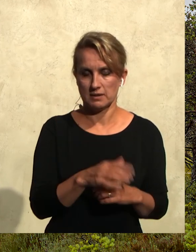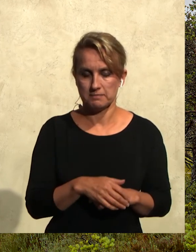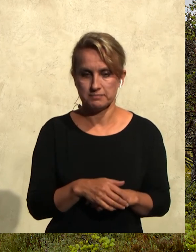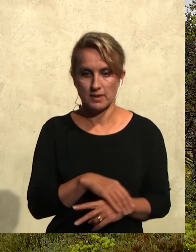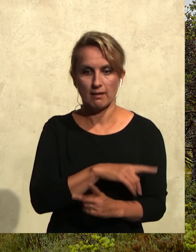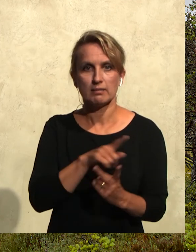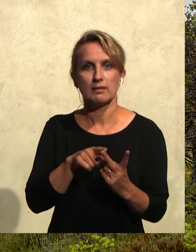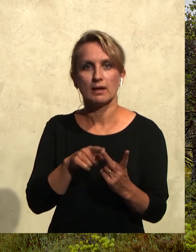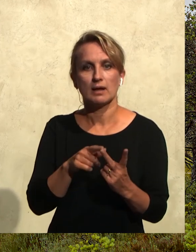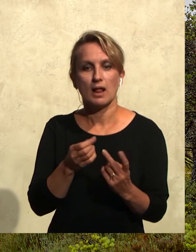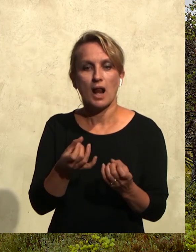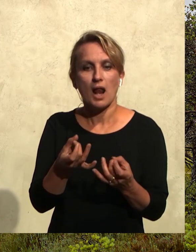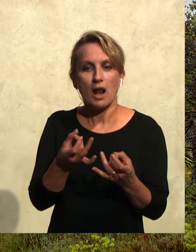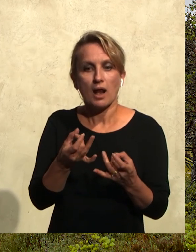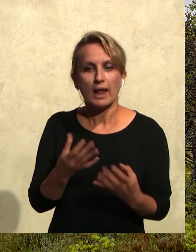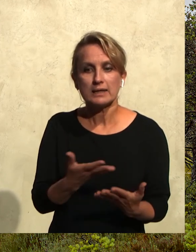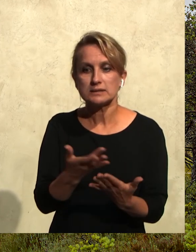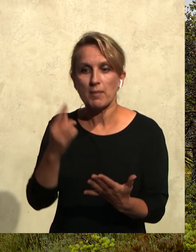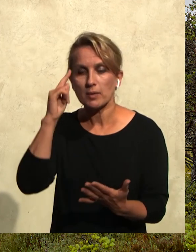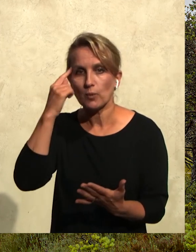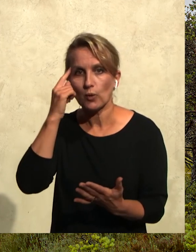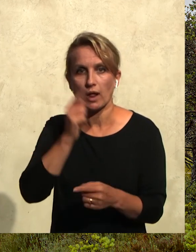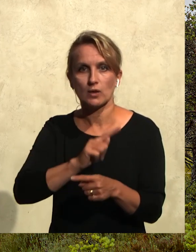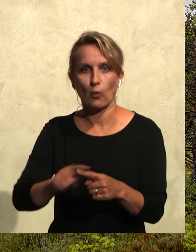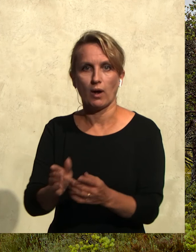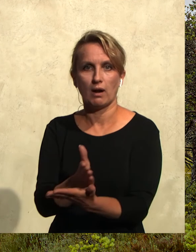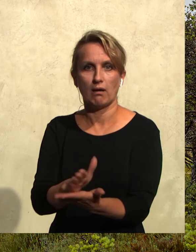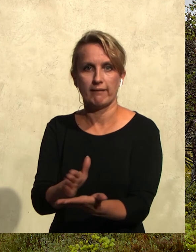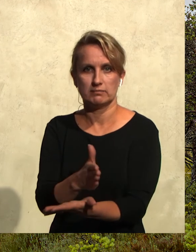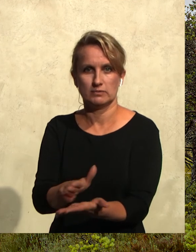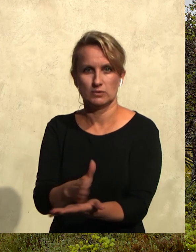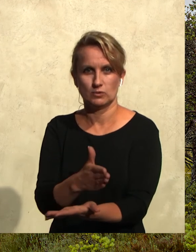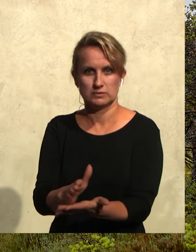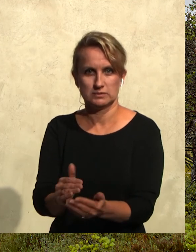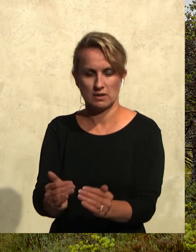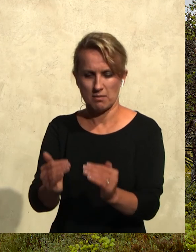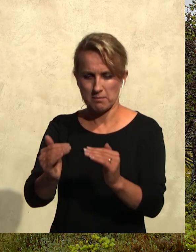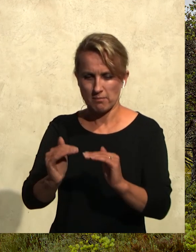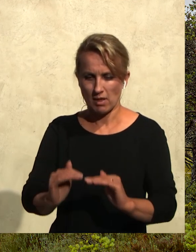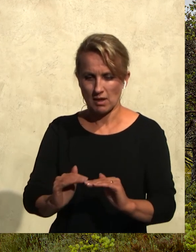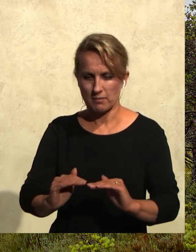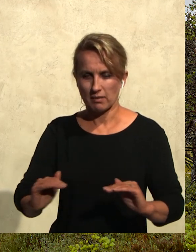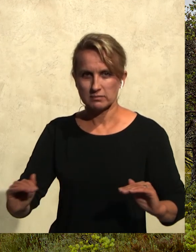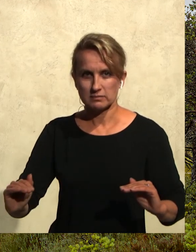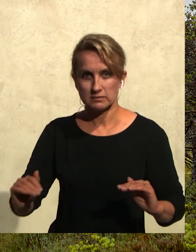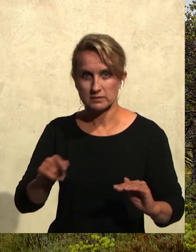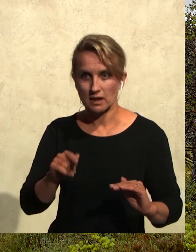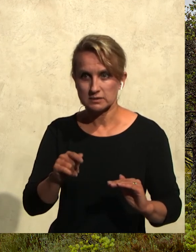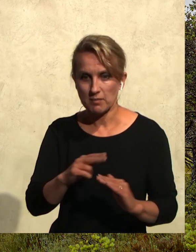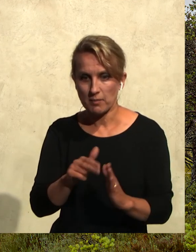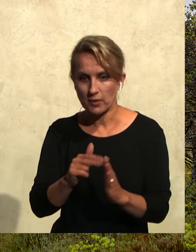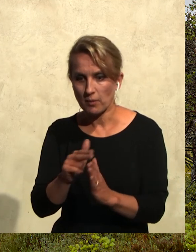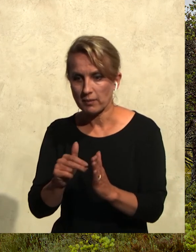success. But one of the really important areas in this one was a startup package that was developed and shared with provinces.